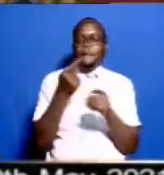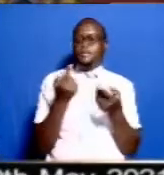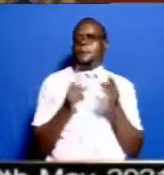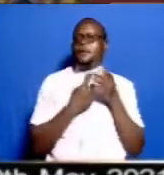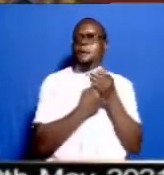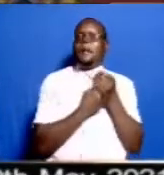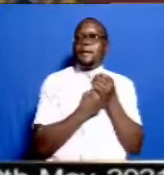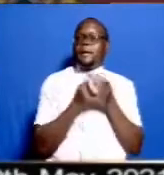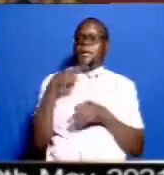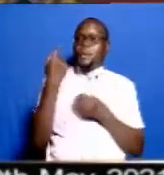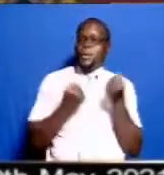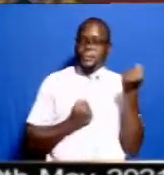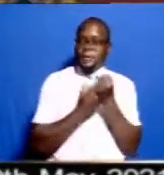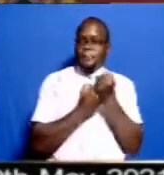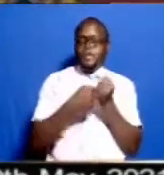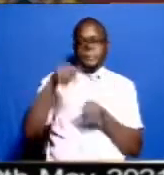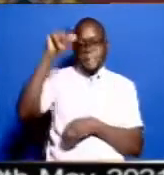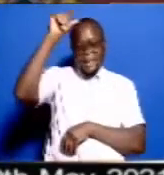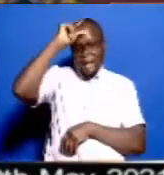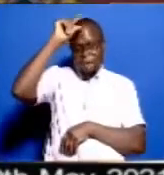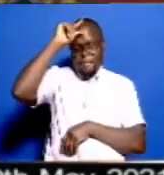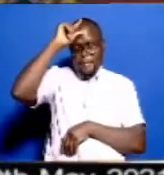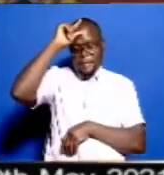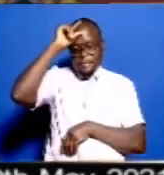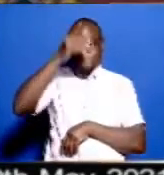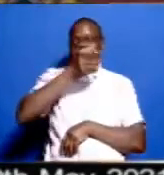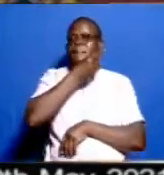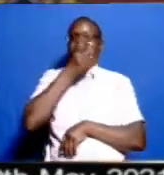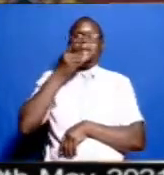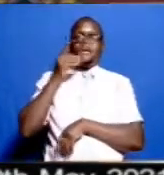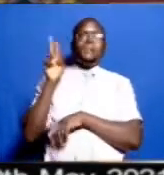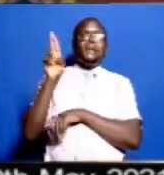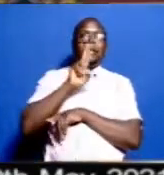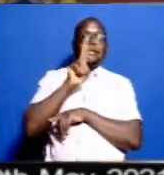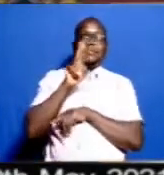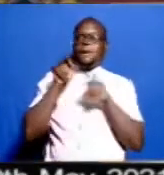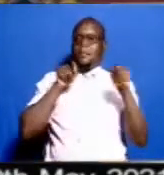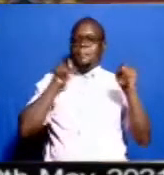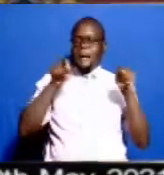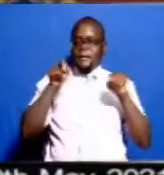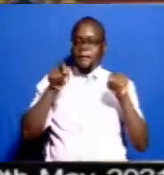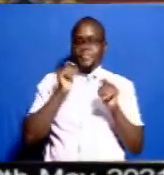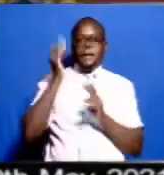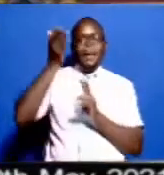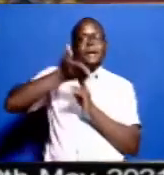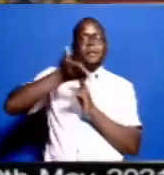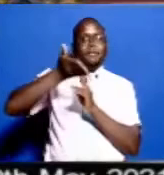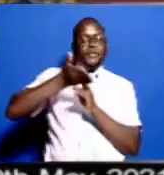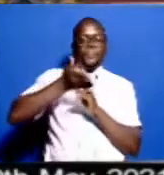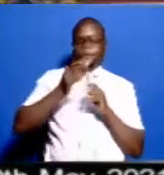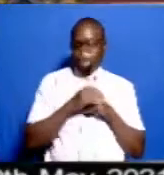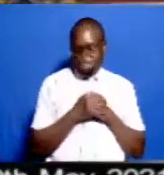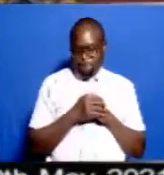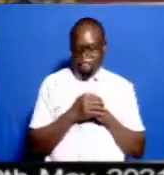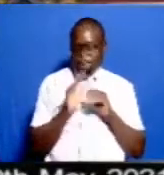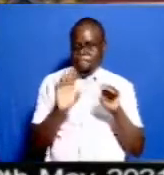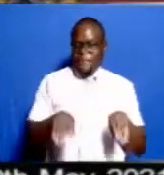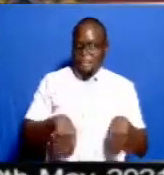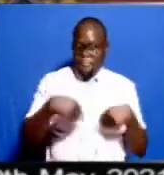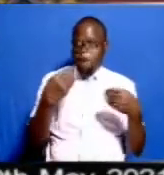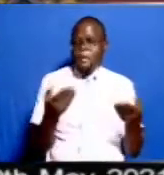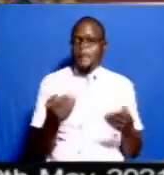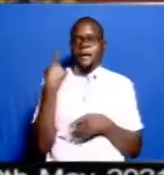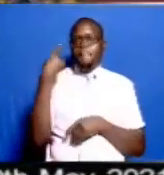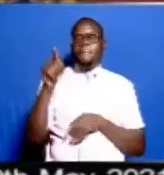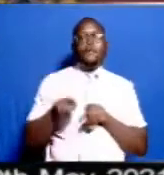who support government on drought risk management interventions, and to provide